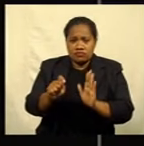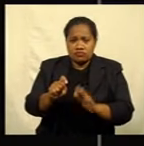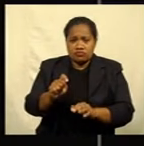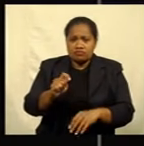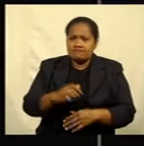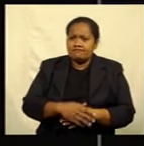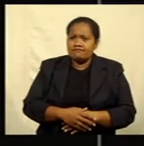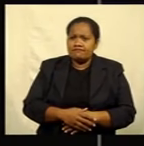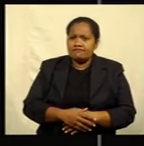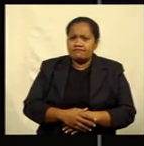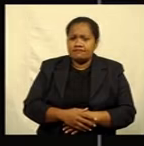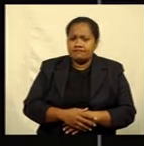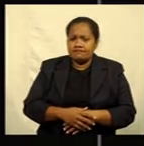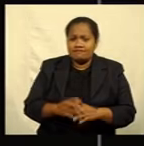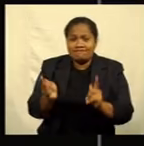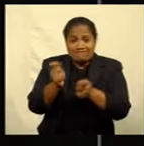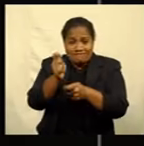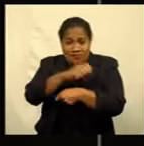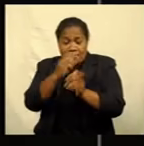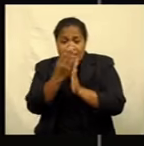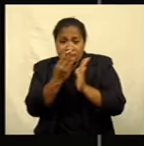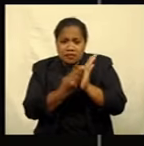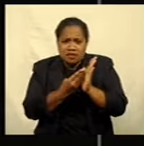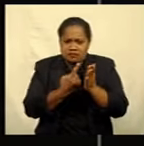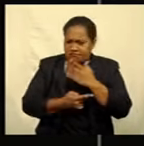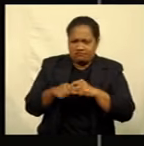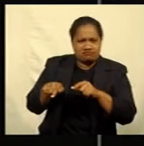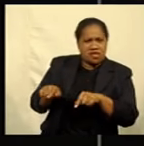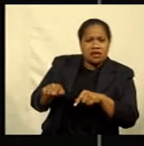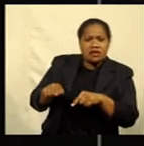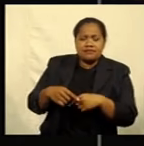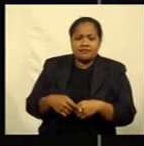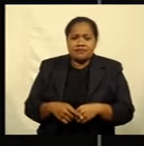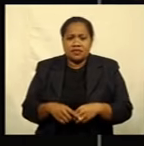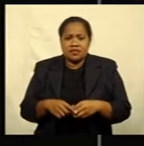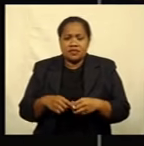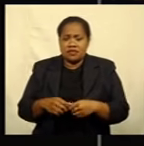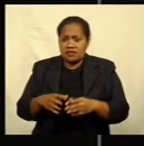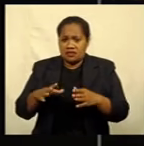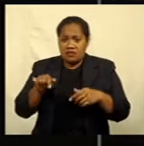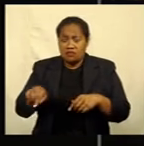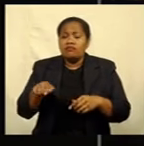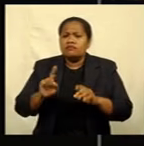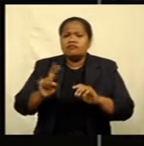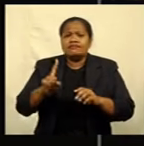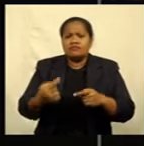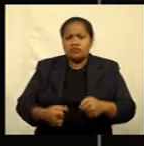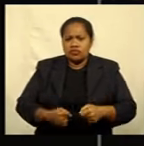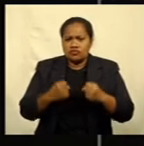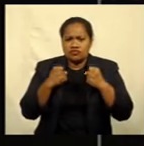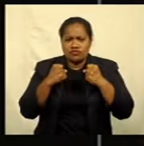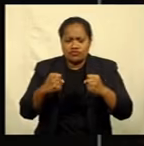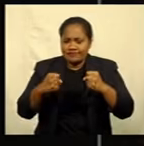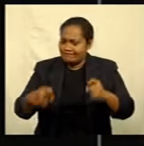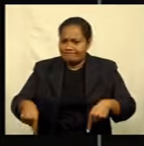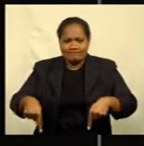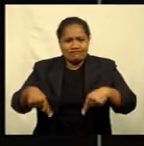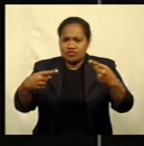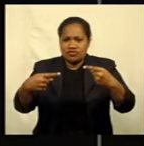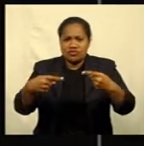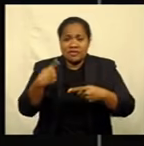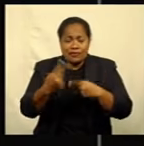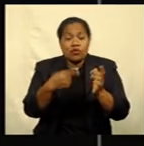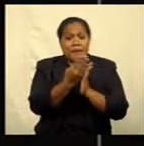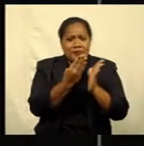racially motivated. The Social Democratic Liberal Party has mounted strong public opposition to the proposed bill, claiming it takes away